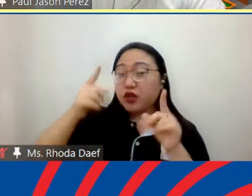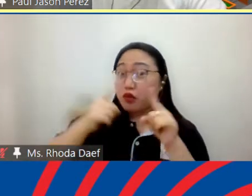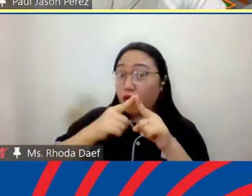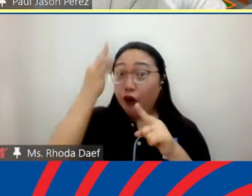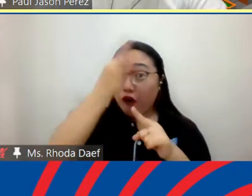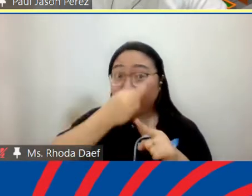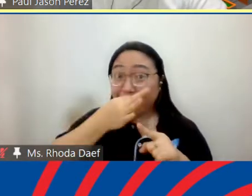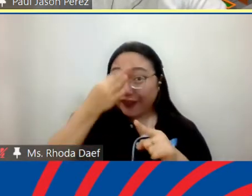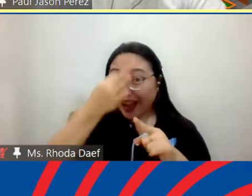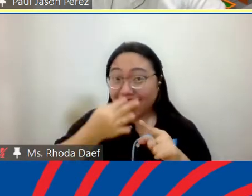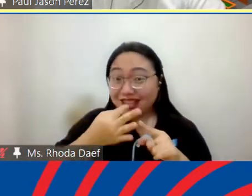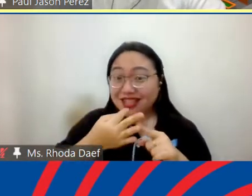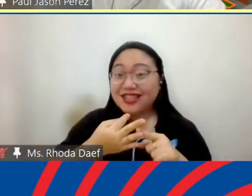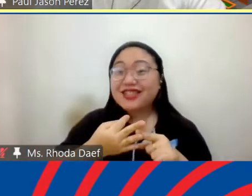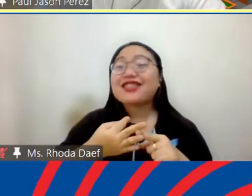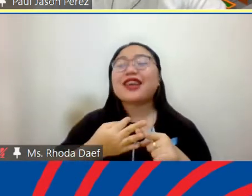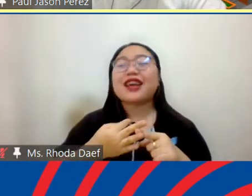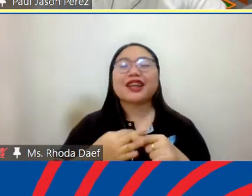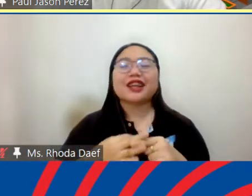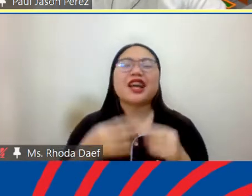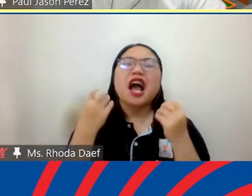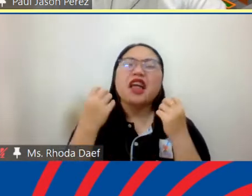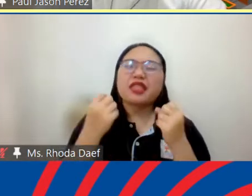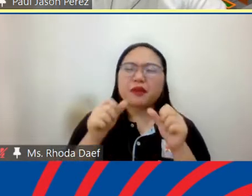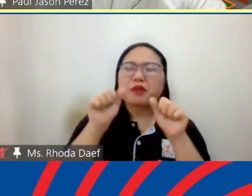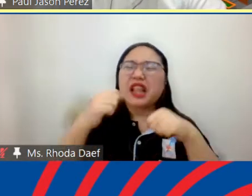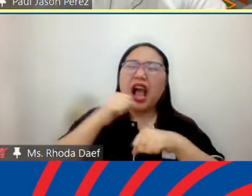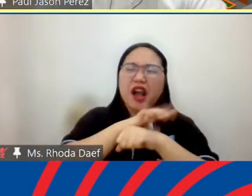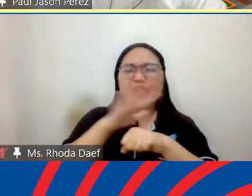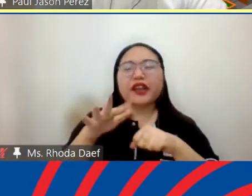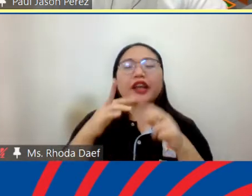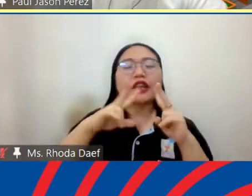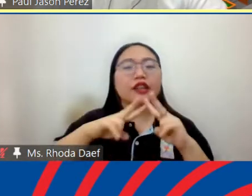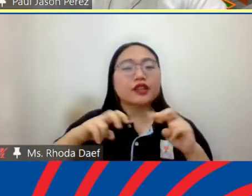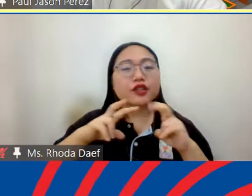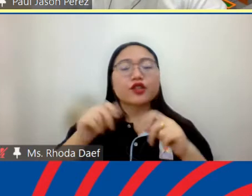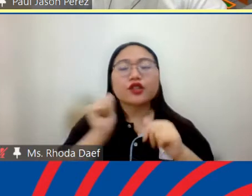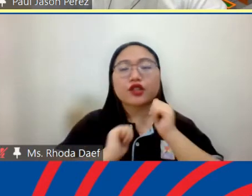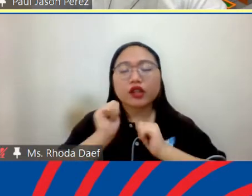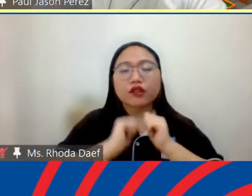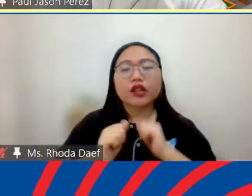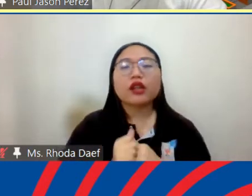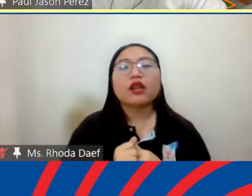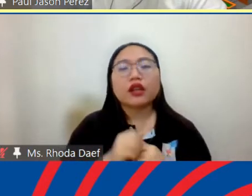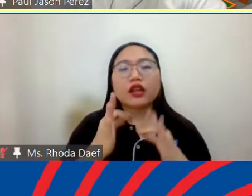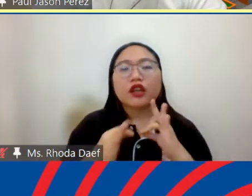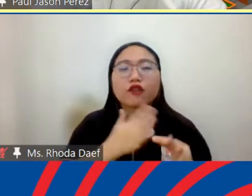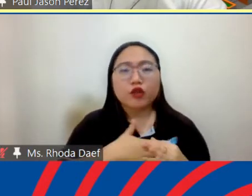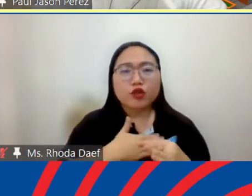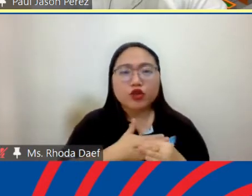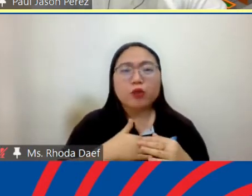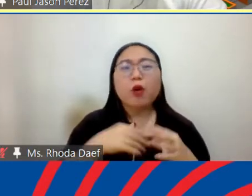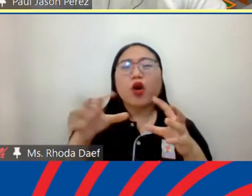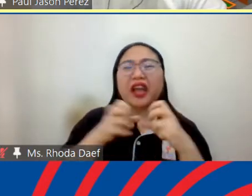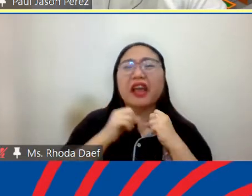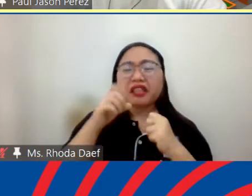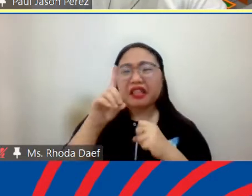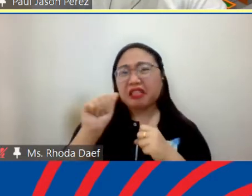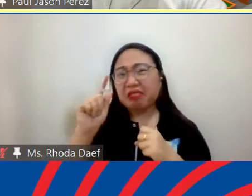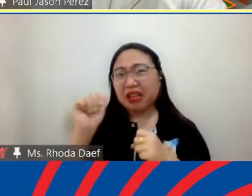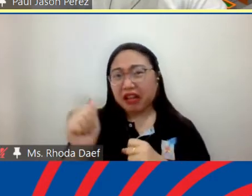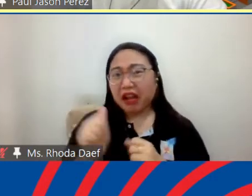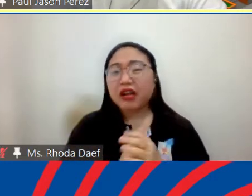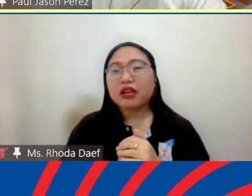it really affects our research activity, especially if you need to generate data, and if